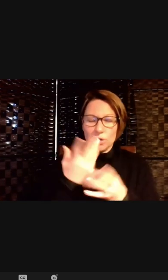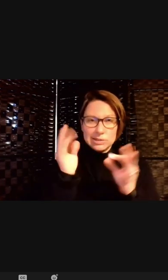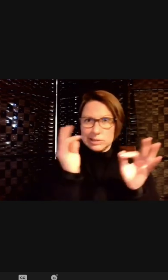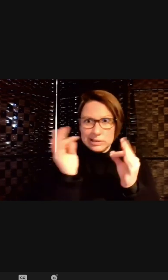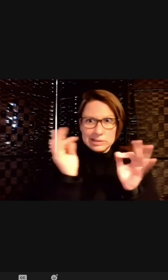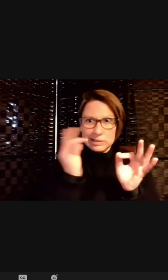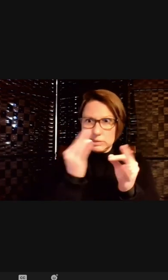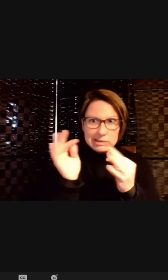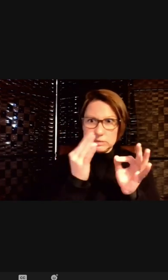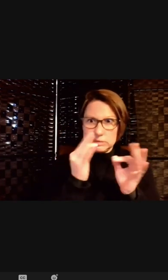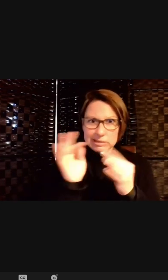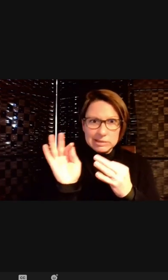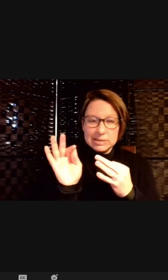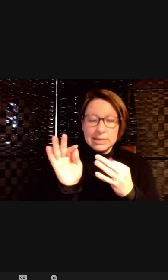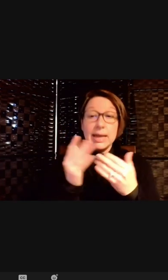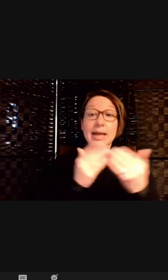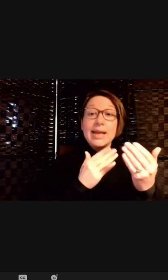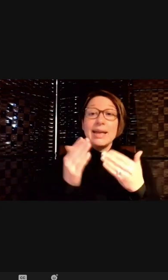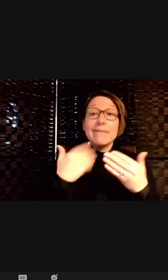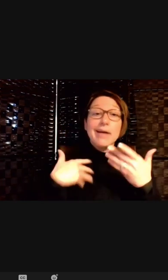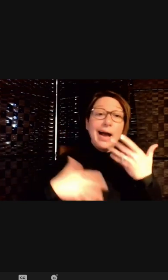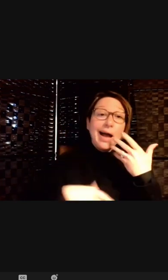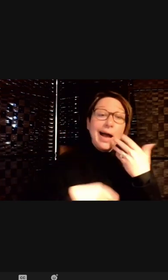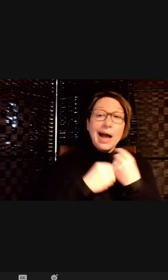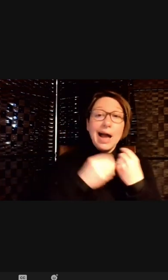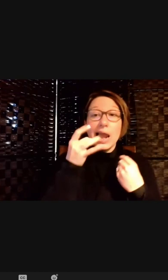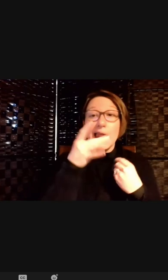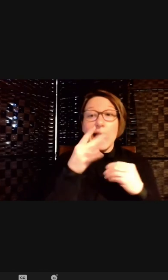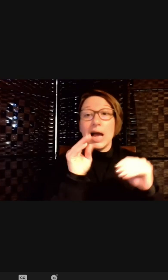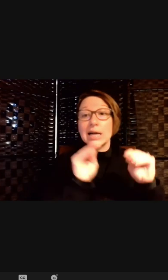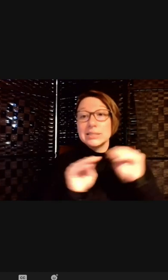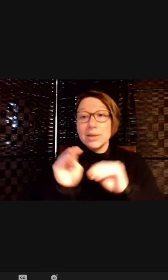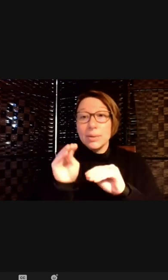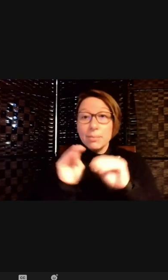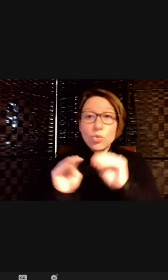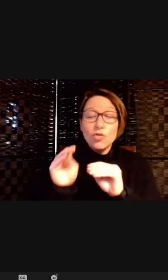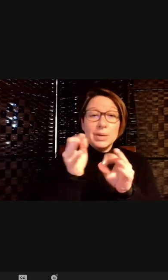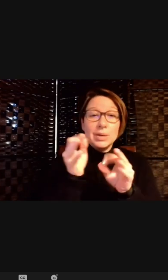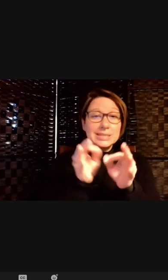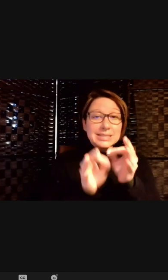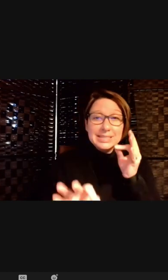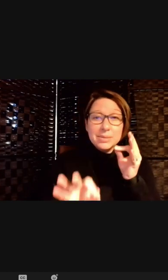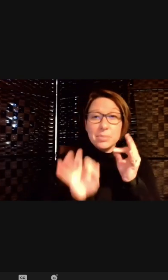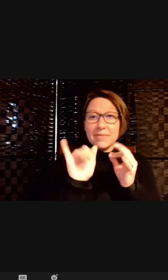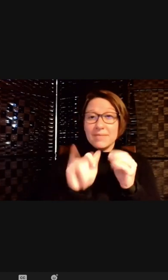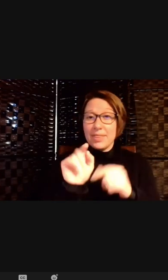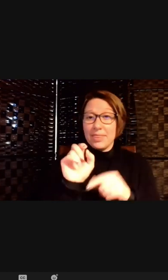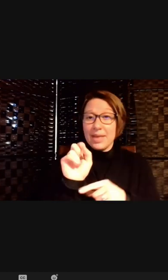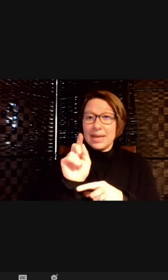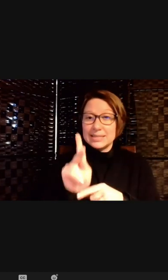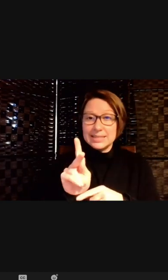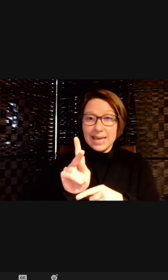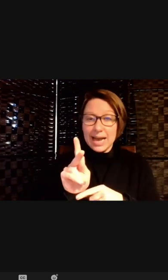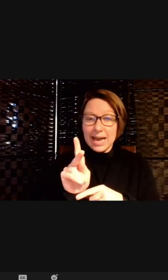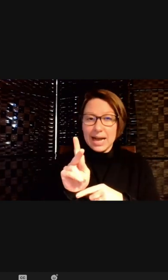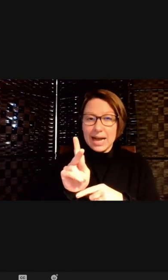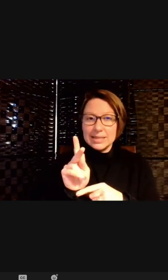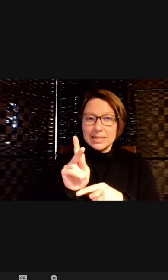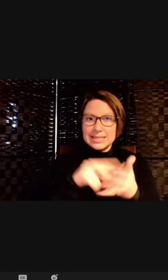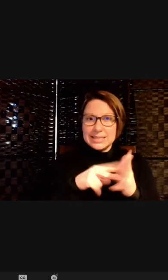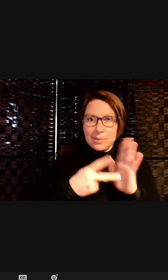distracted. And even if I were to add lights and movement and make it pretty and simplify that simple task for you, doesn't mean that you're going